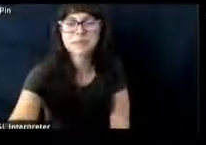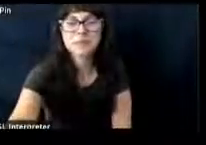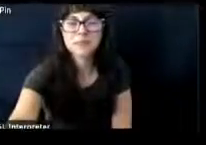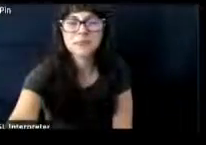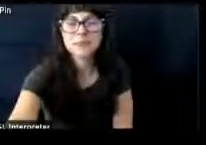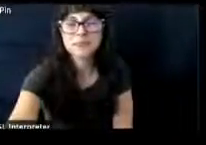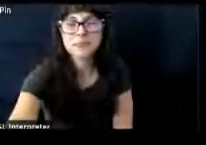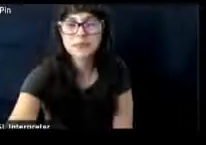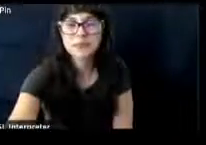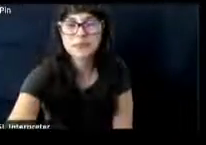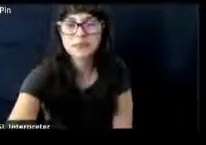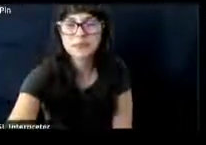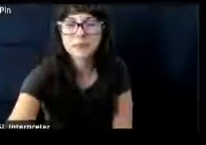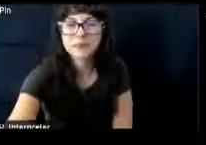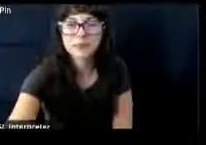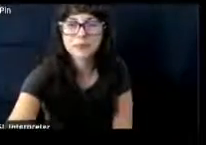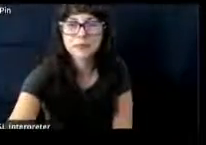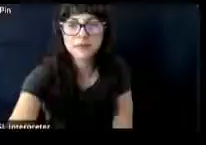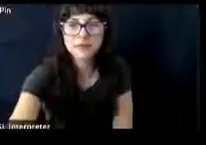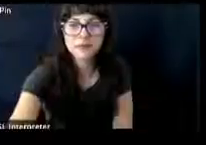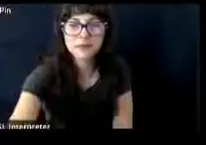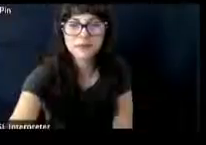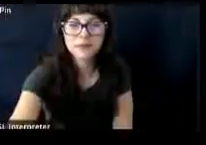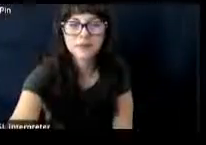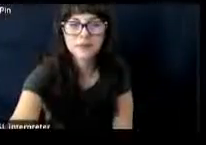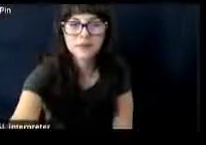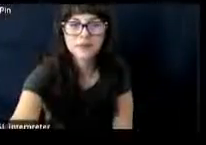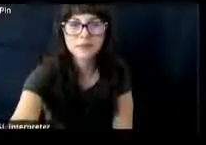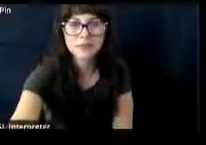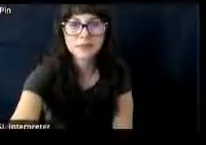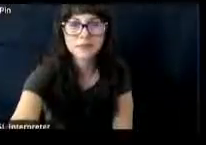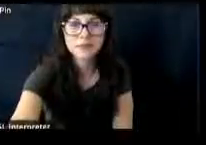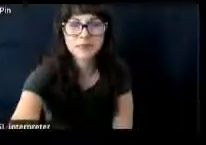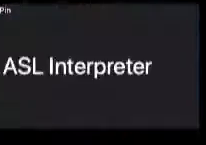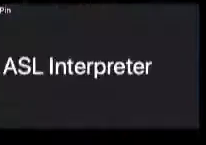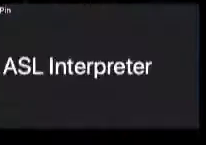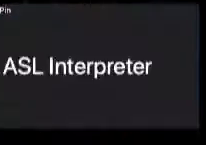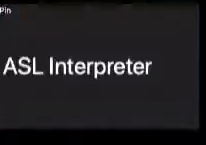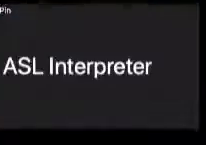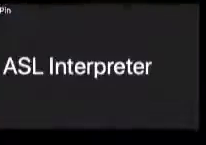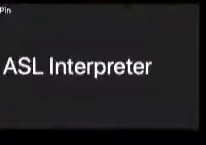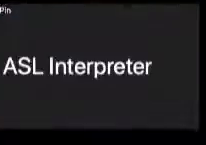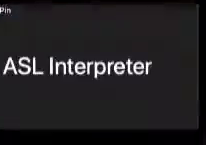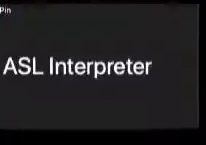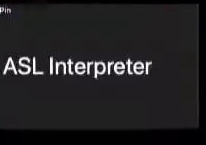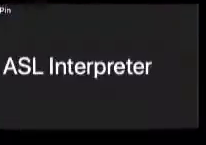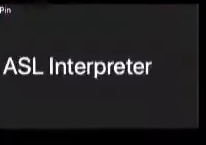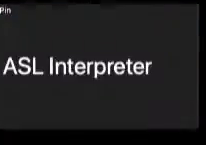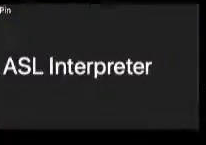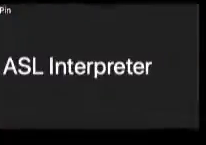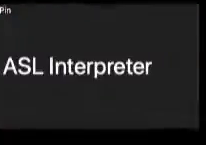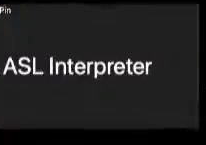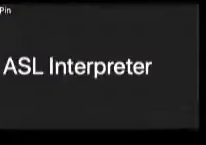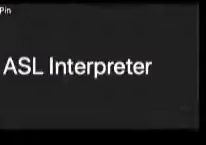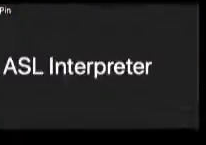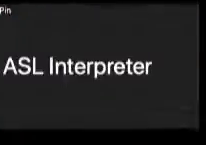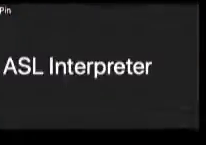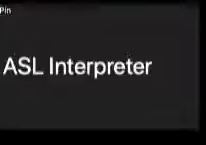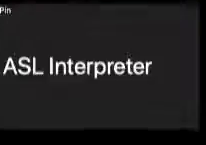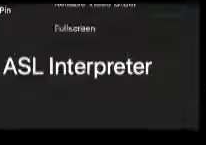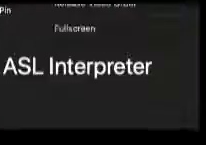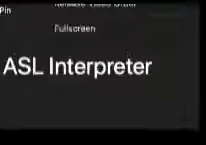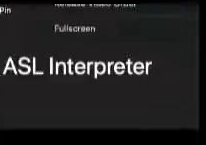Thank you so much. Right now will be 006, and then up next in the queue will be 001.